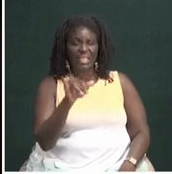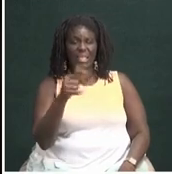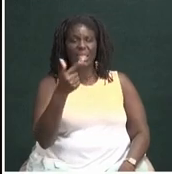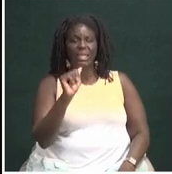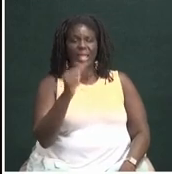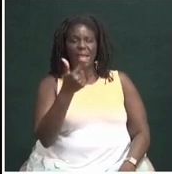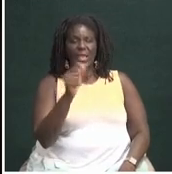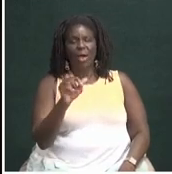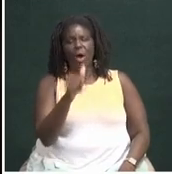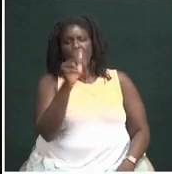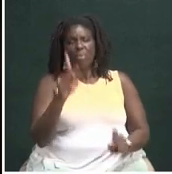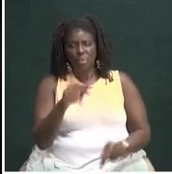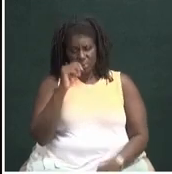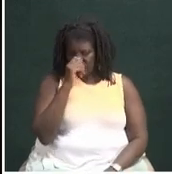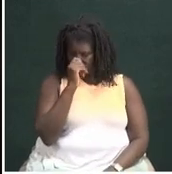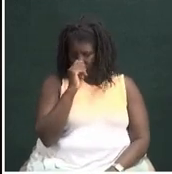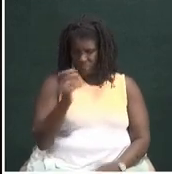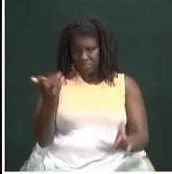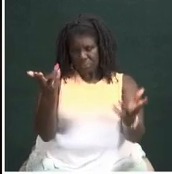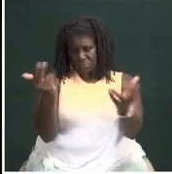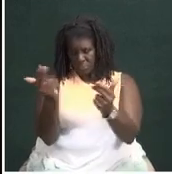else.